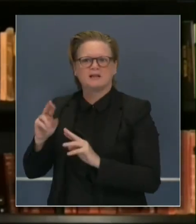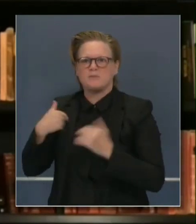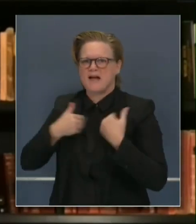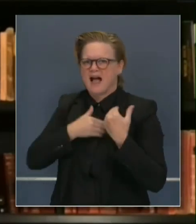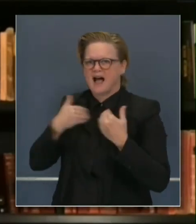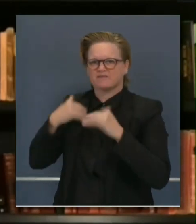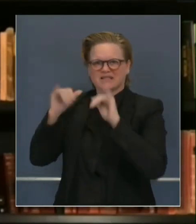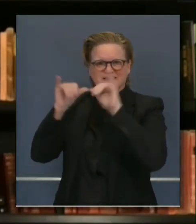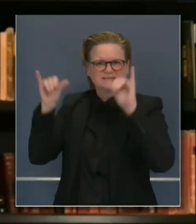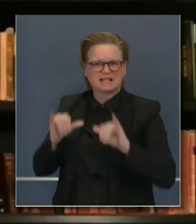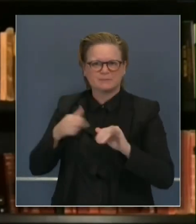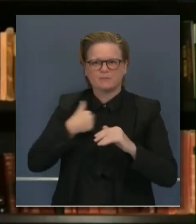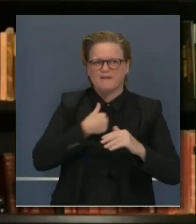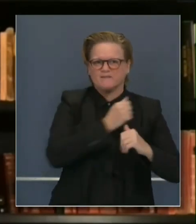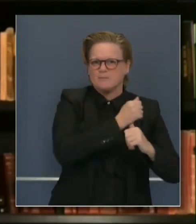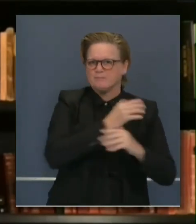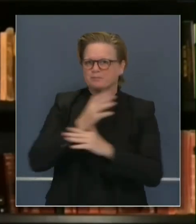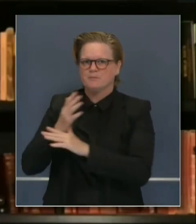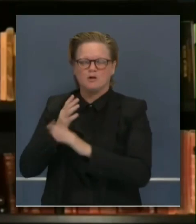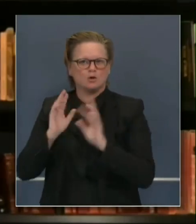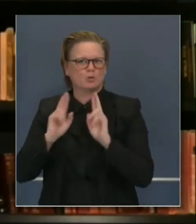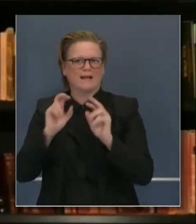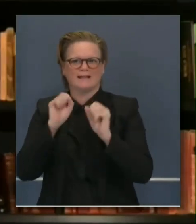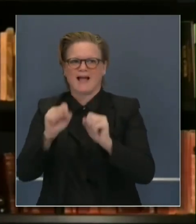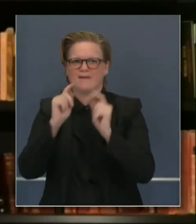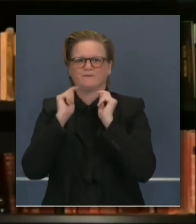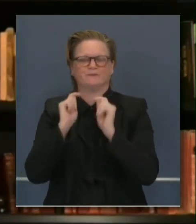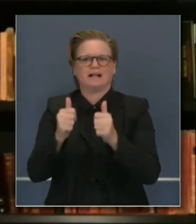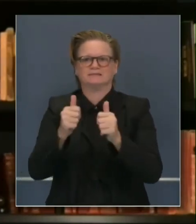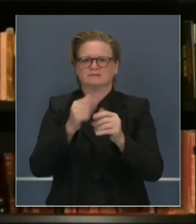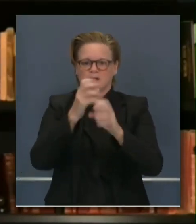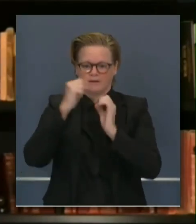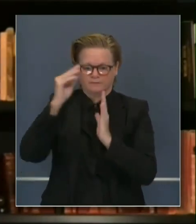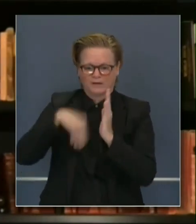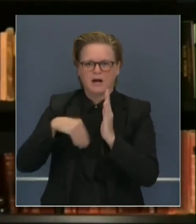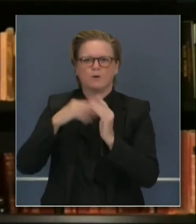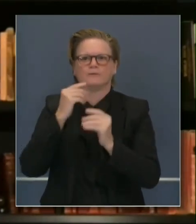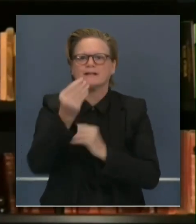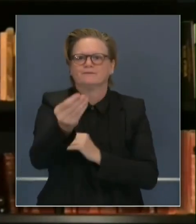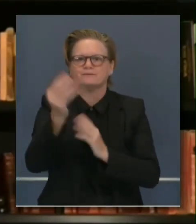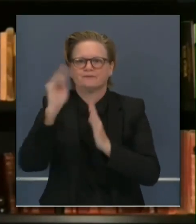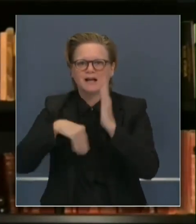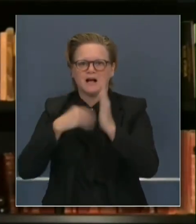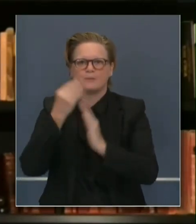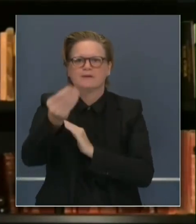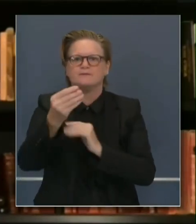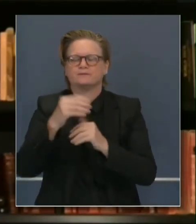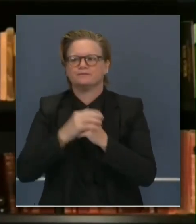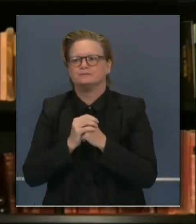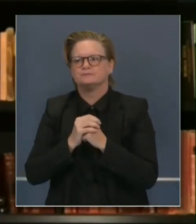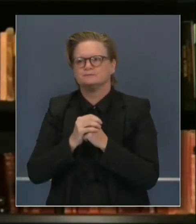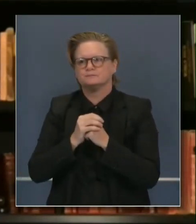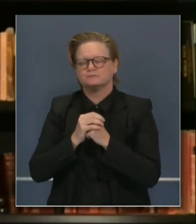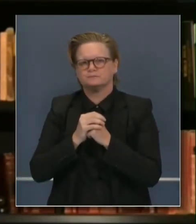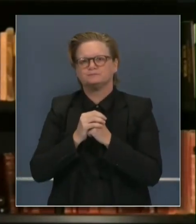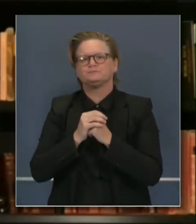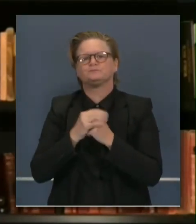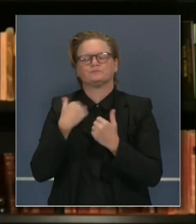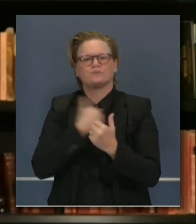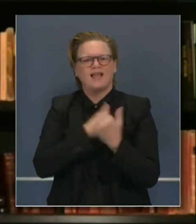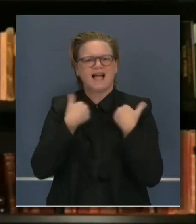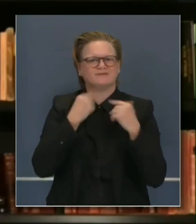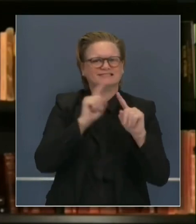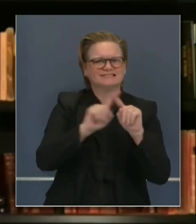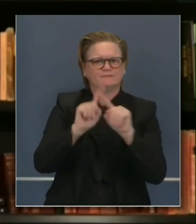also the business processes. We have a medium and long-term solution, meaning long-term IT strategy to